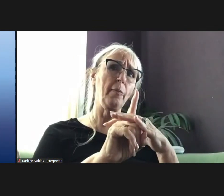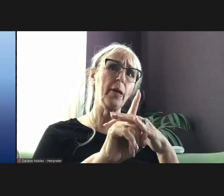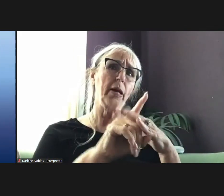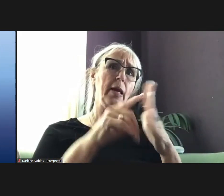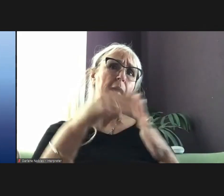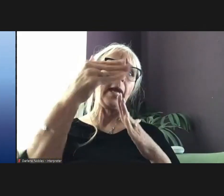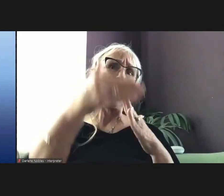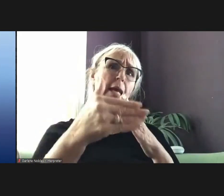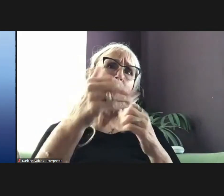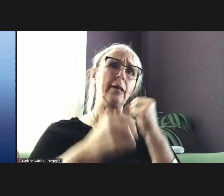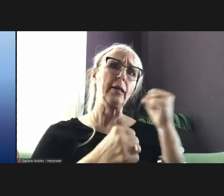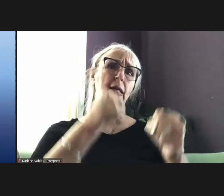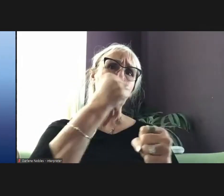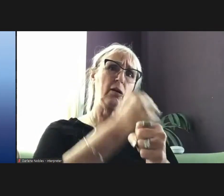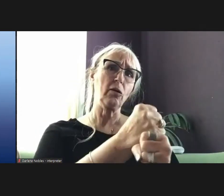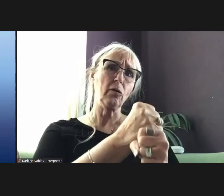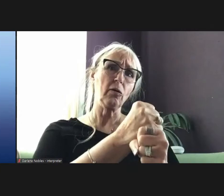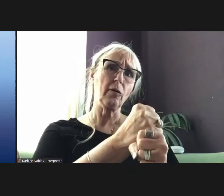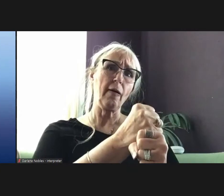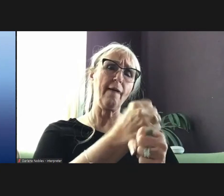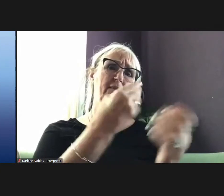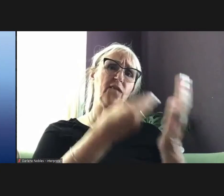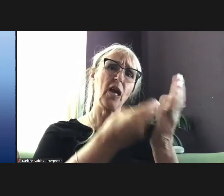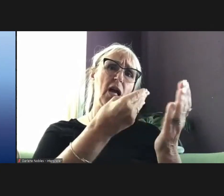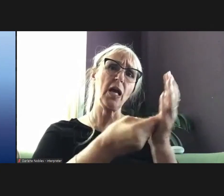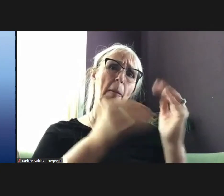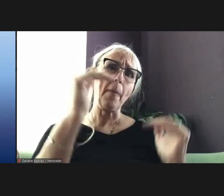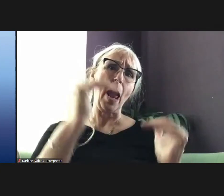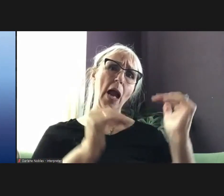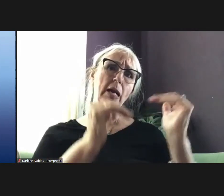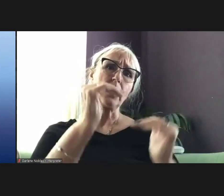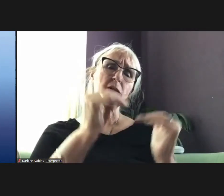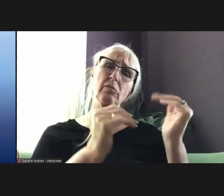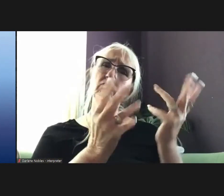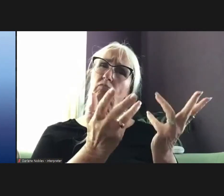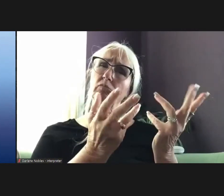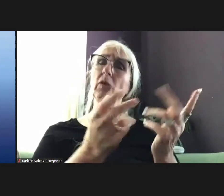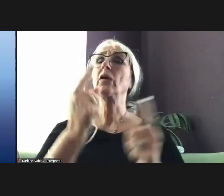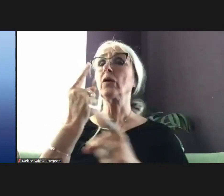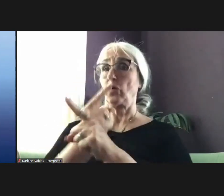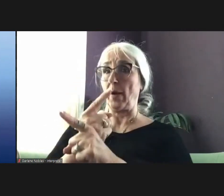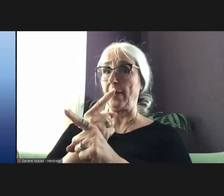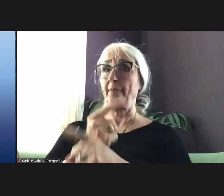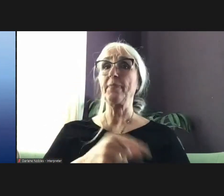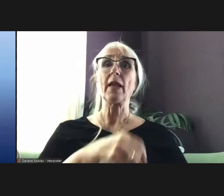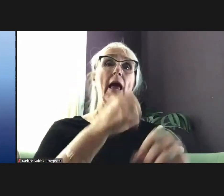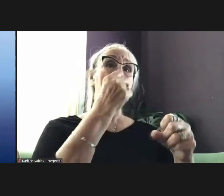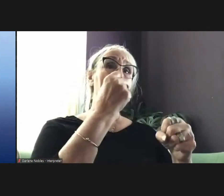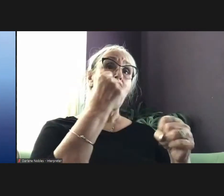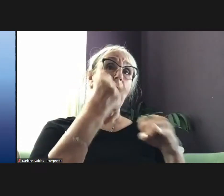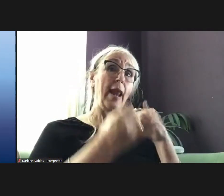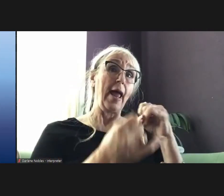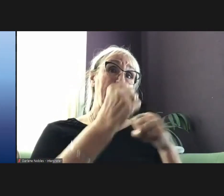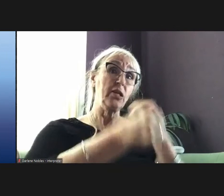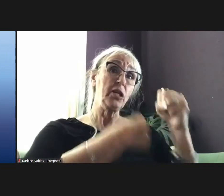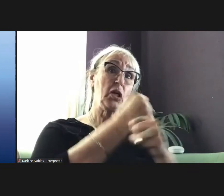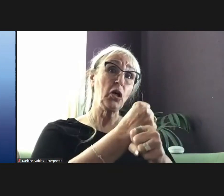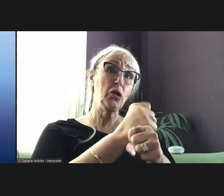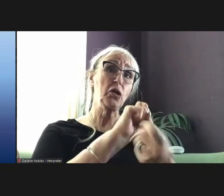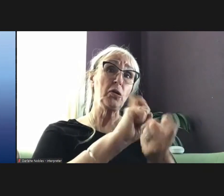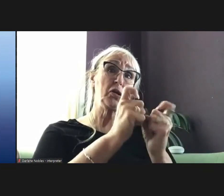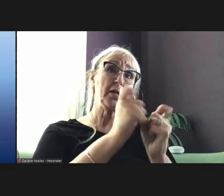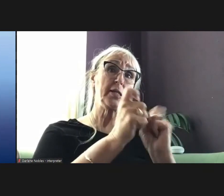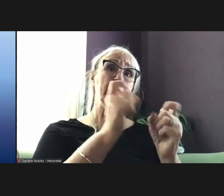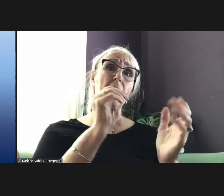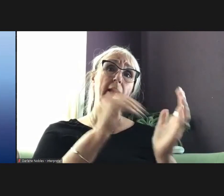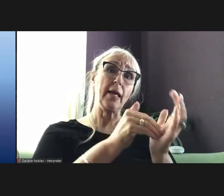year fund balance or holdover from, Correct. So last year will have to be adjusted again, or you've already adjusted that back?